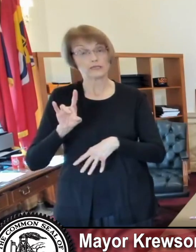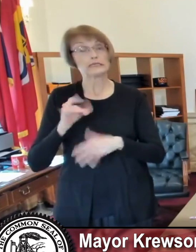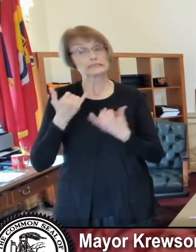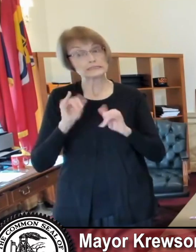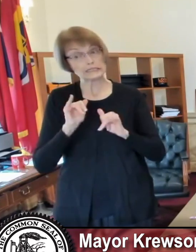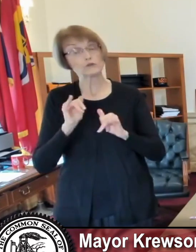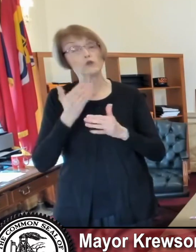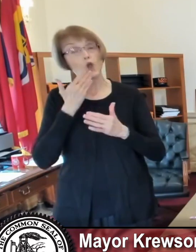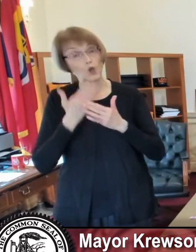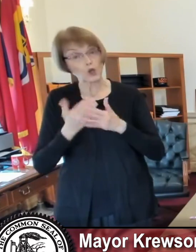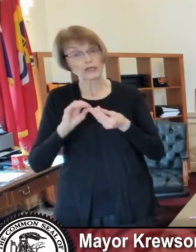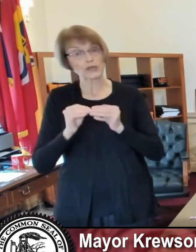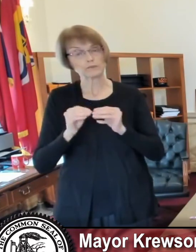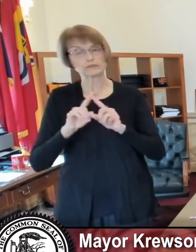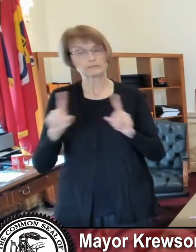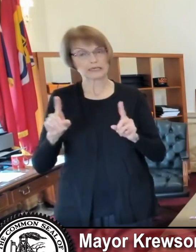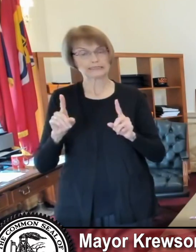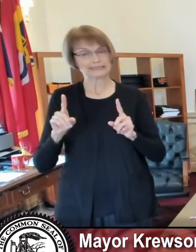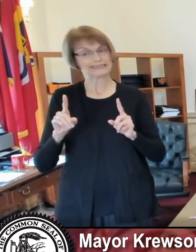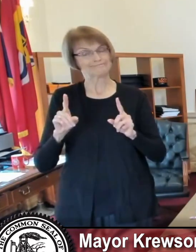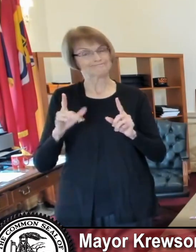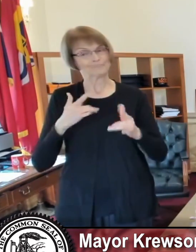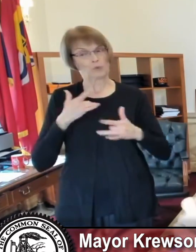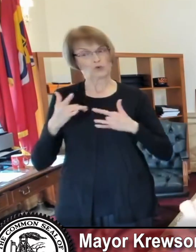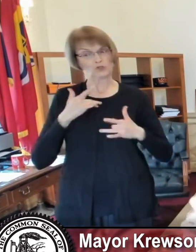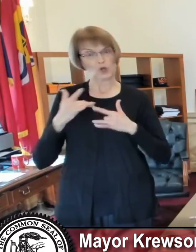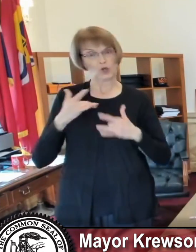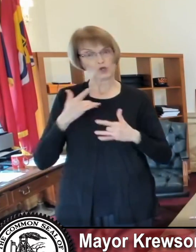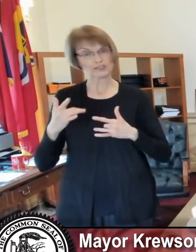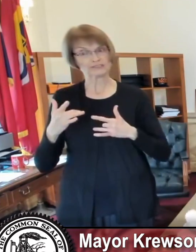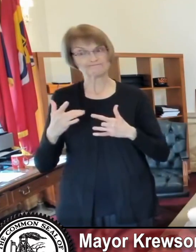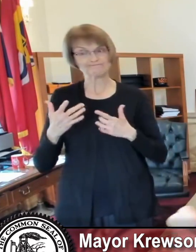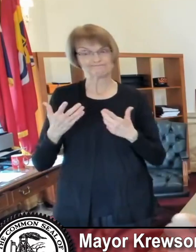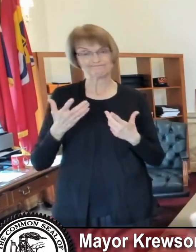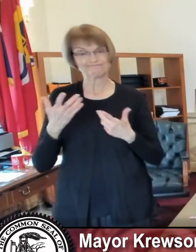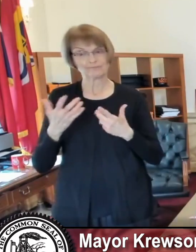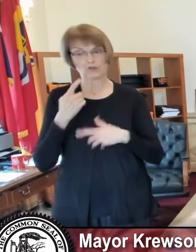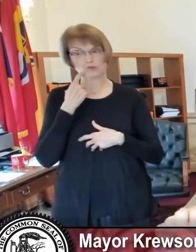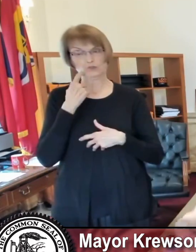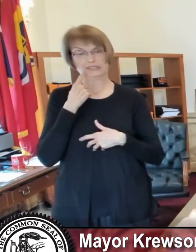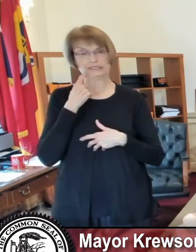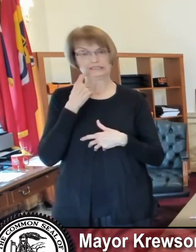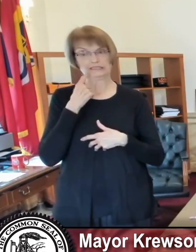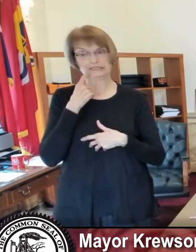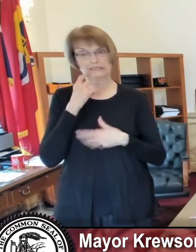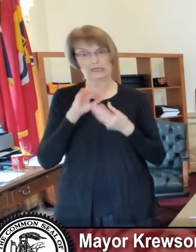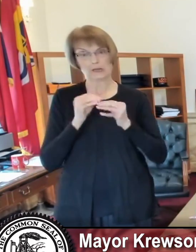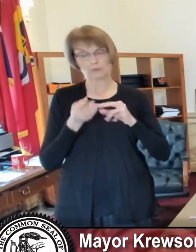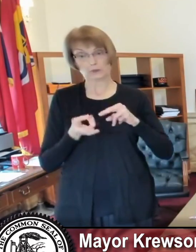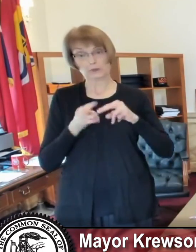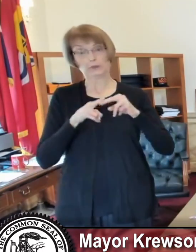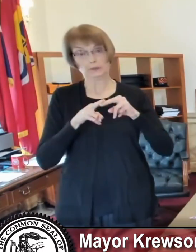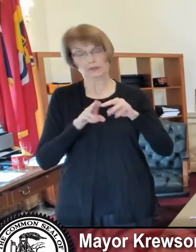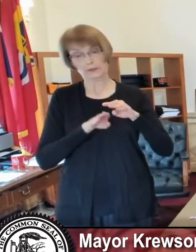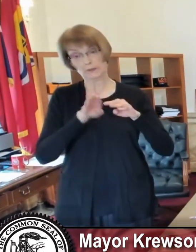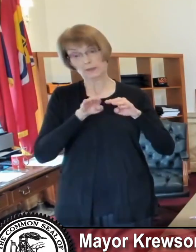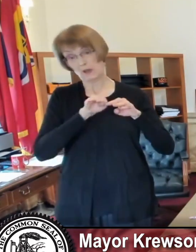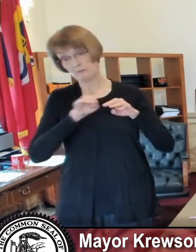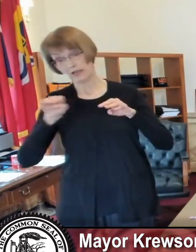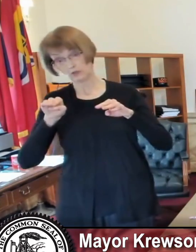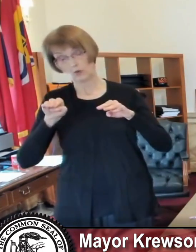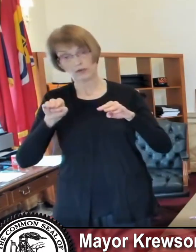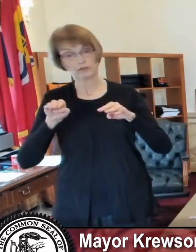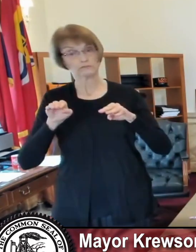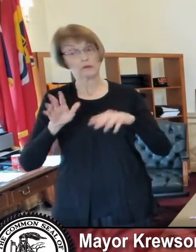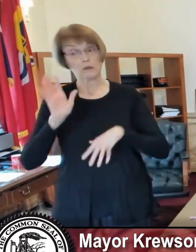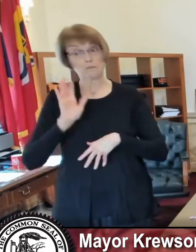are concerned about the recent uptick or plateauing of these numbers. We had been